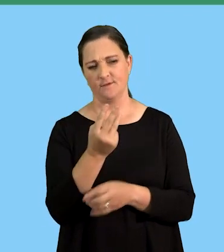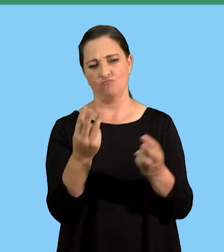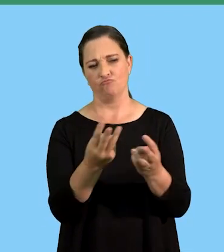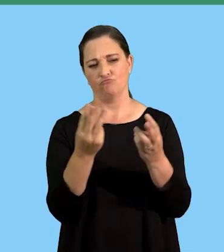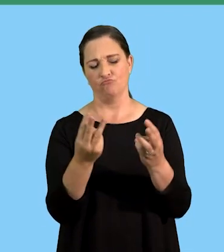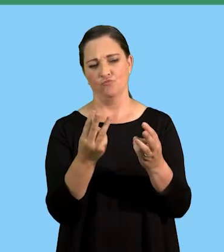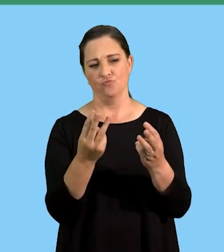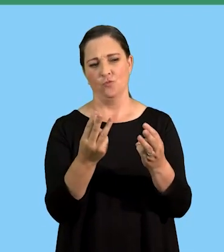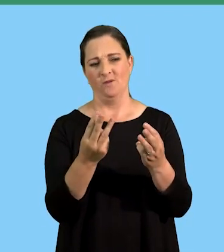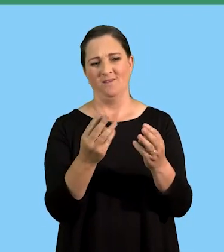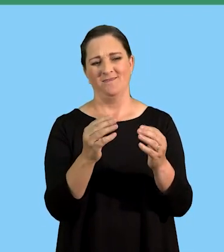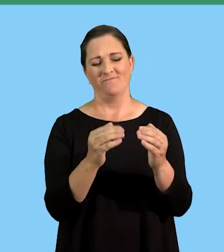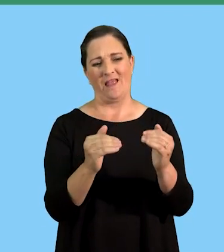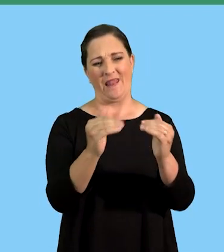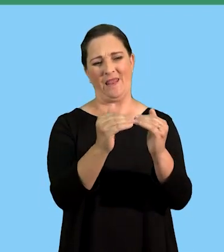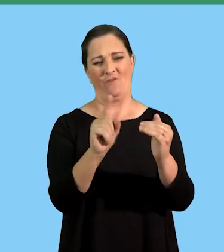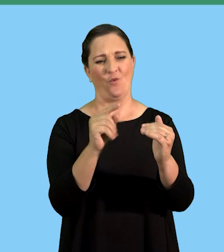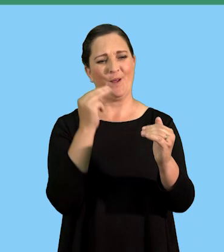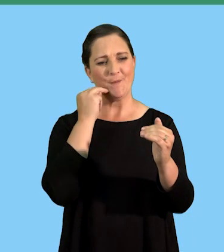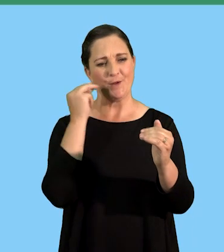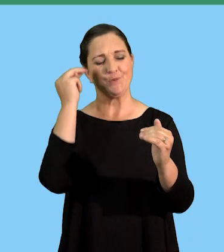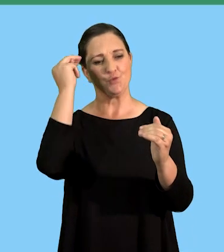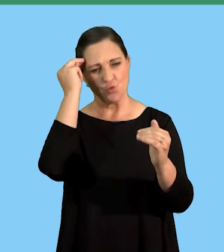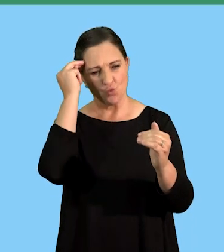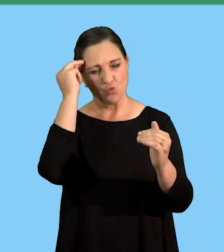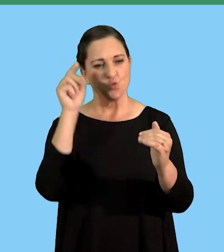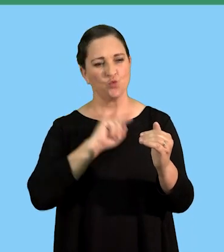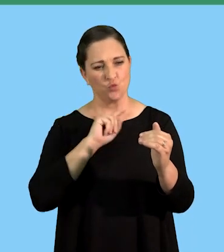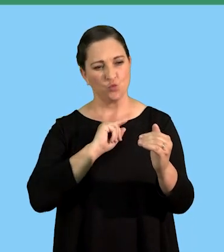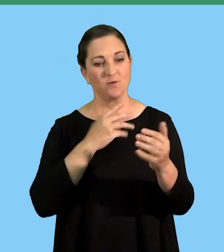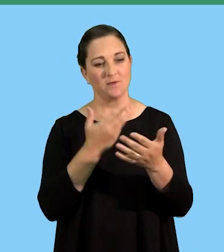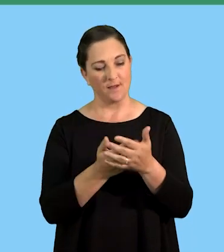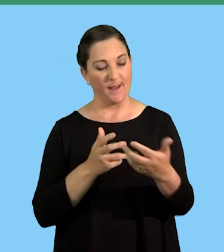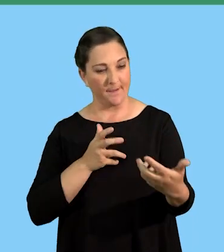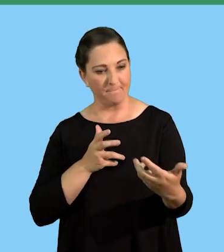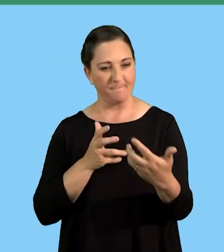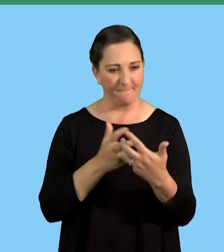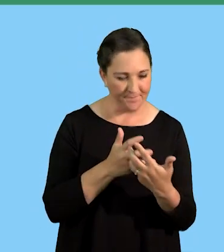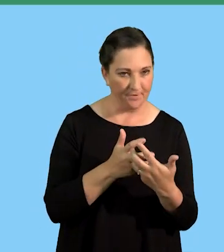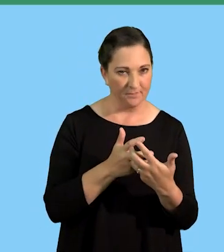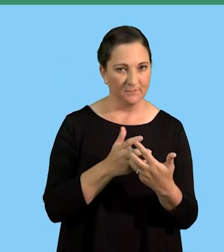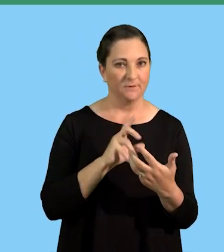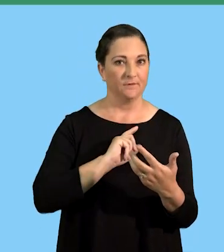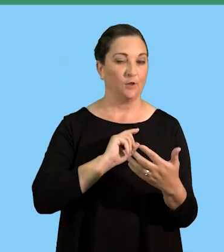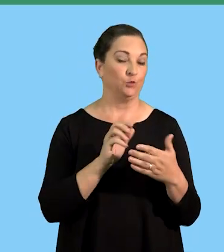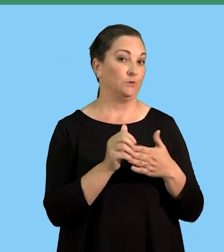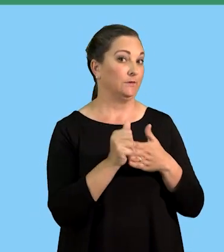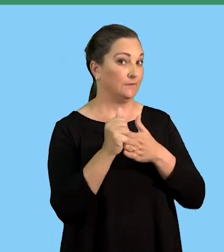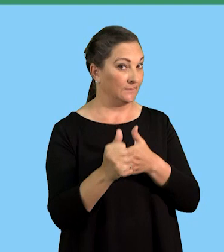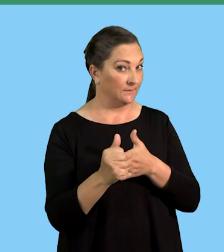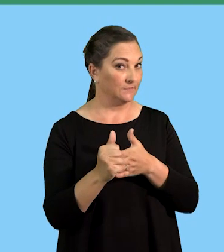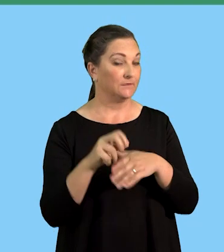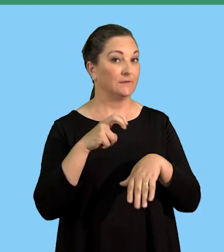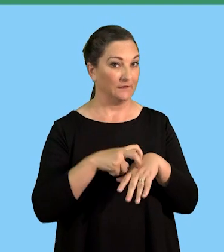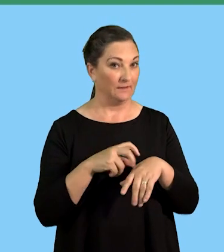of maturity means that TATO is applying situational theory, which says different leadership characteristics